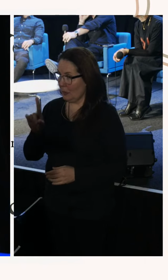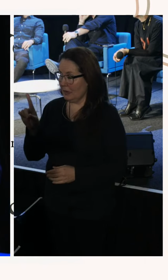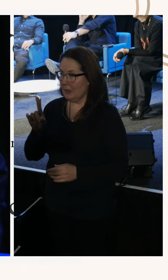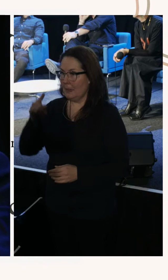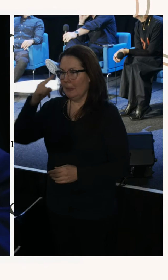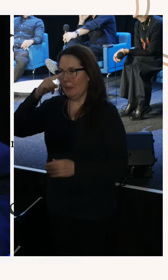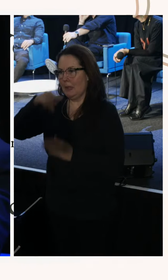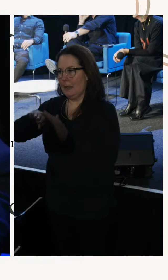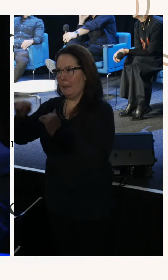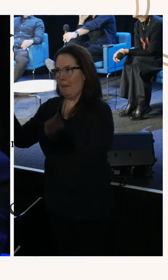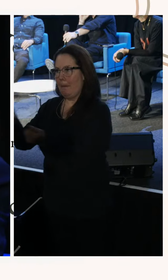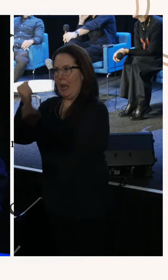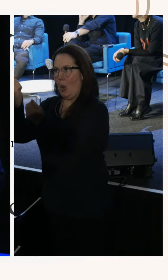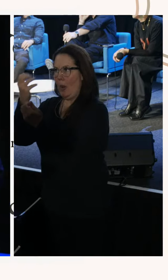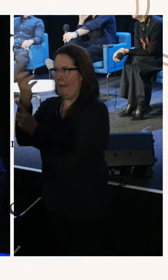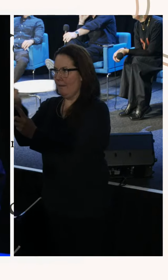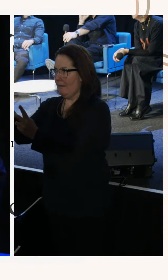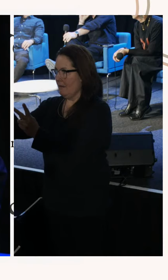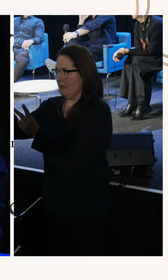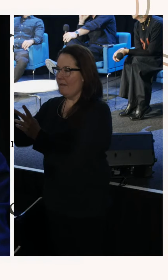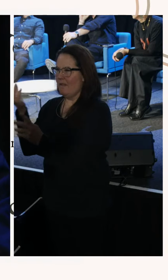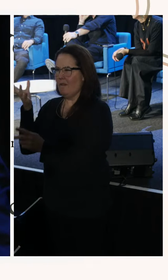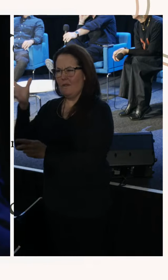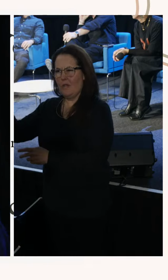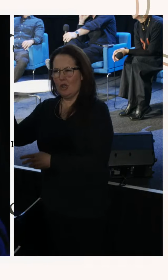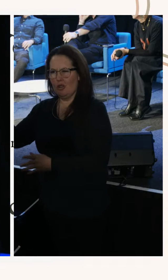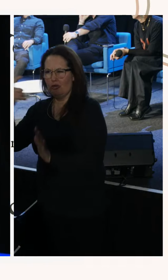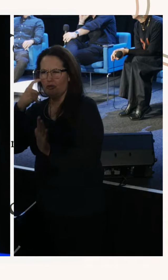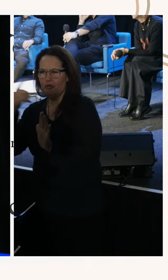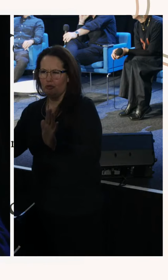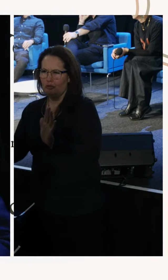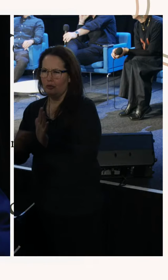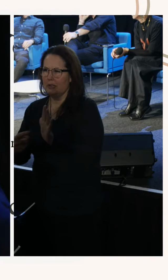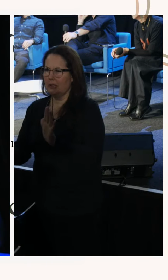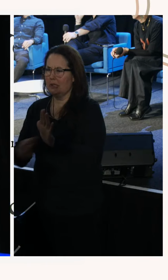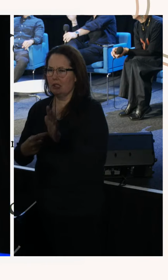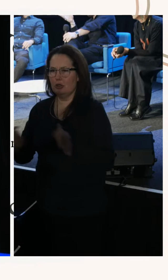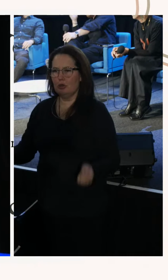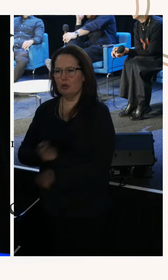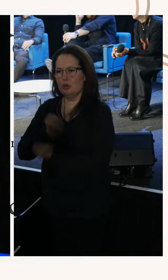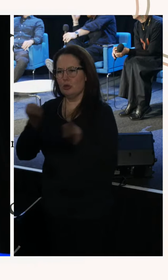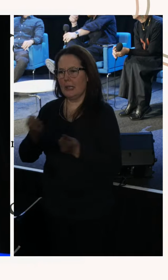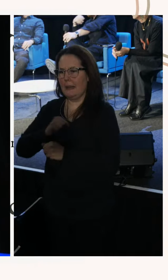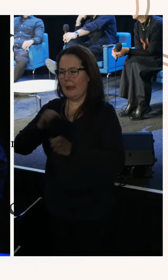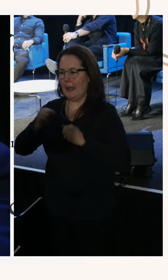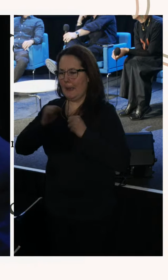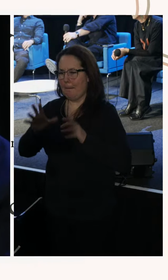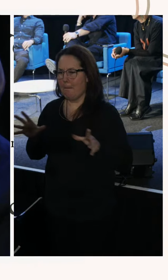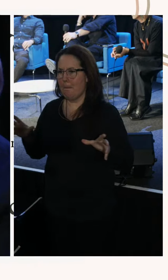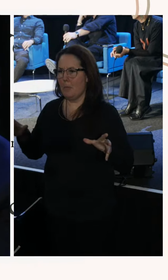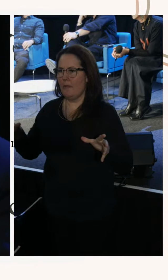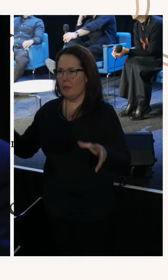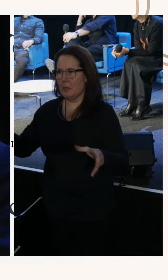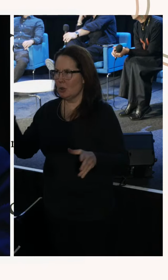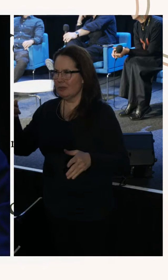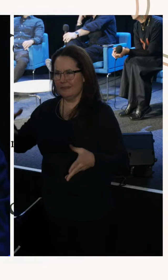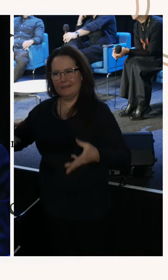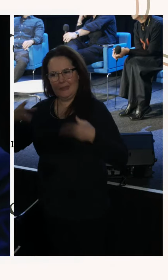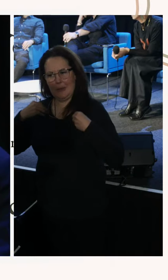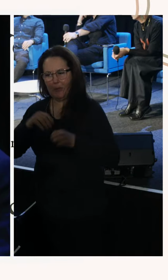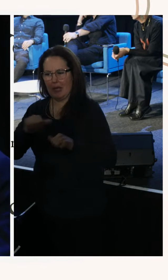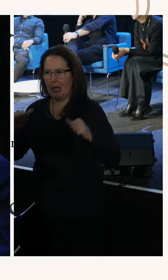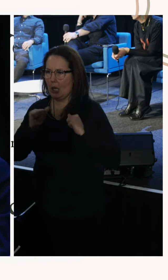in power being forced to recognise the strength of our movement and having to take on these concerns. And